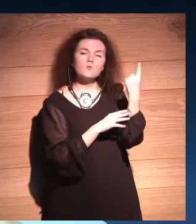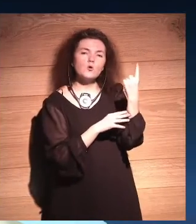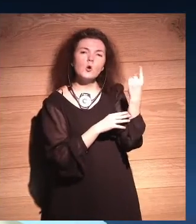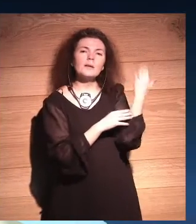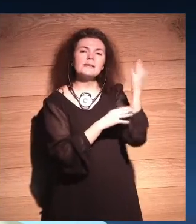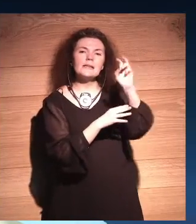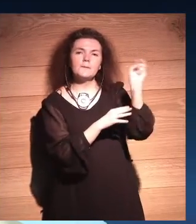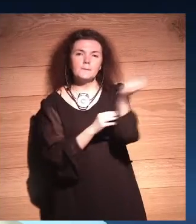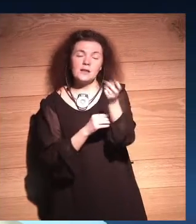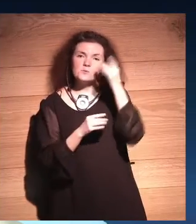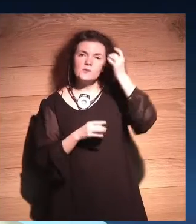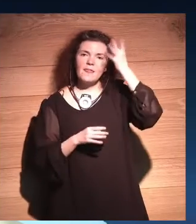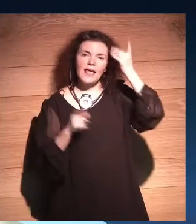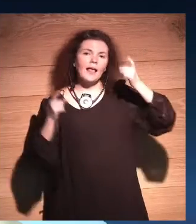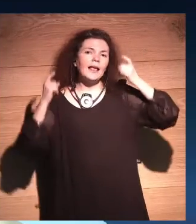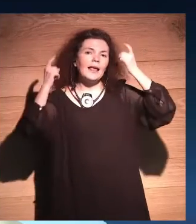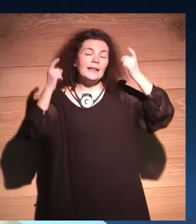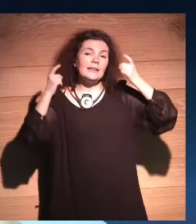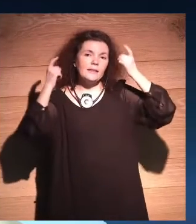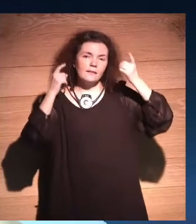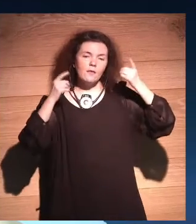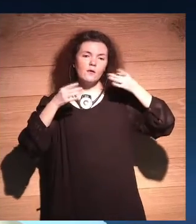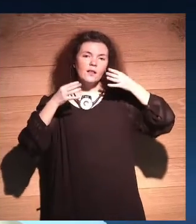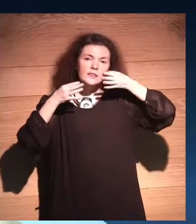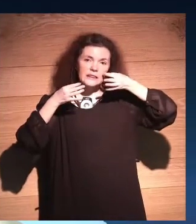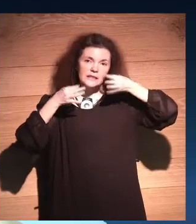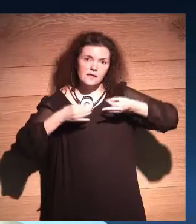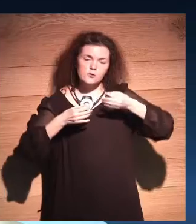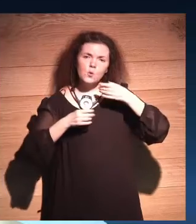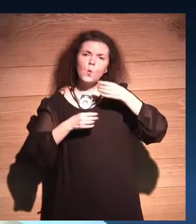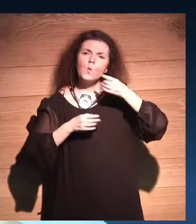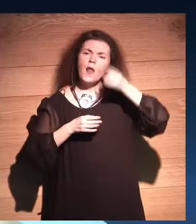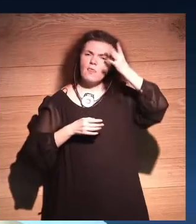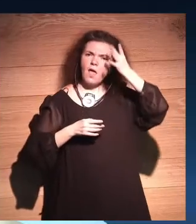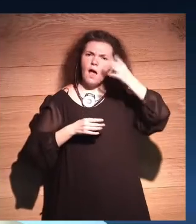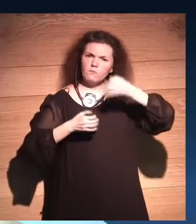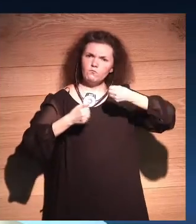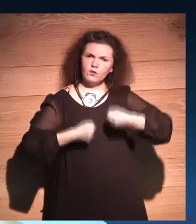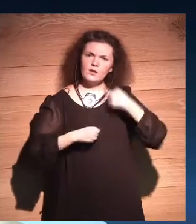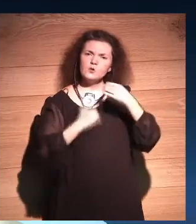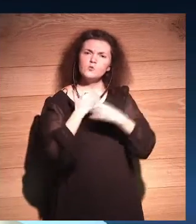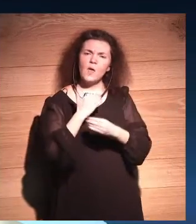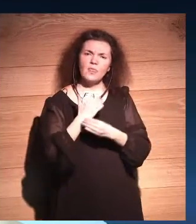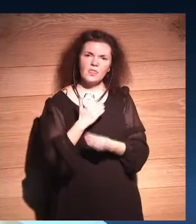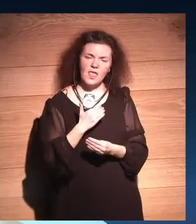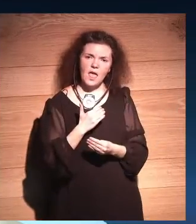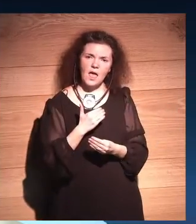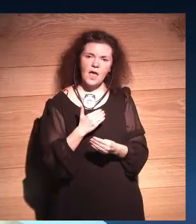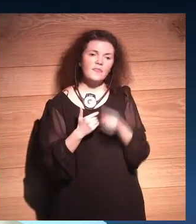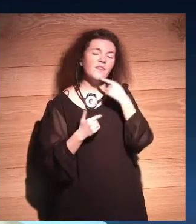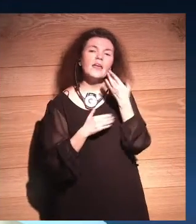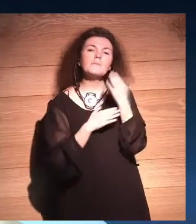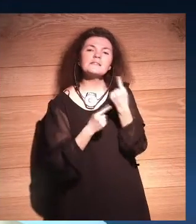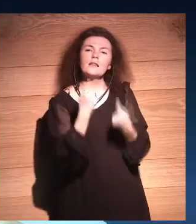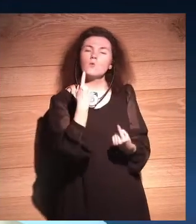in practice, and it's one sort of radical idea of saying we're not going to have a single representative, but we'll have multiple. I